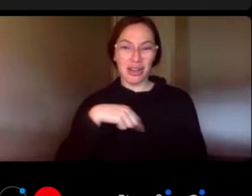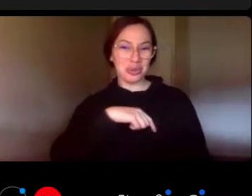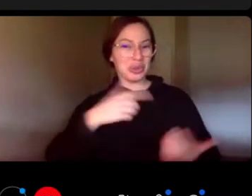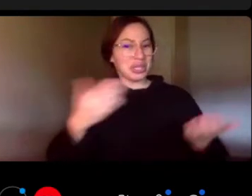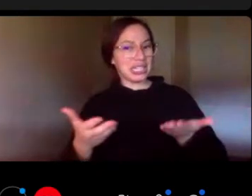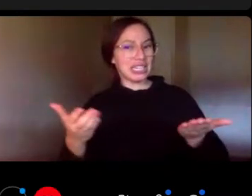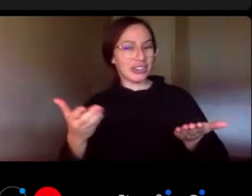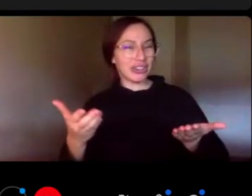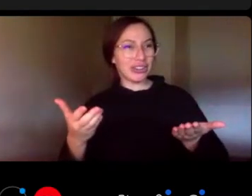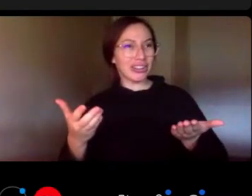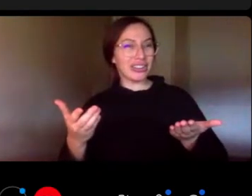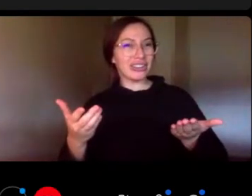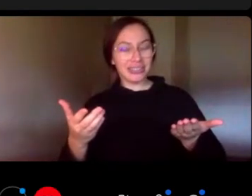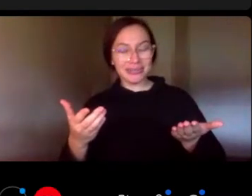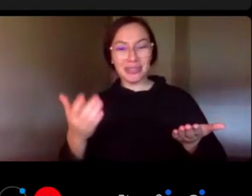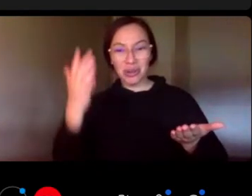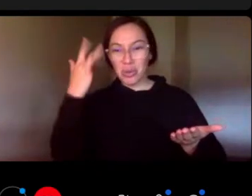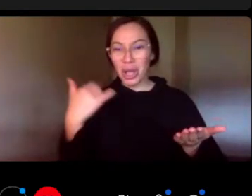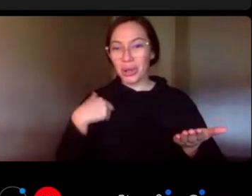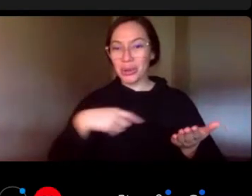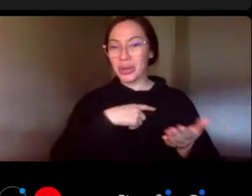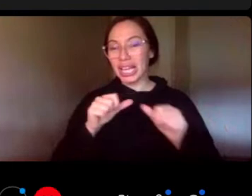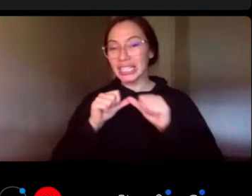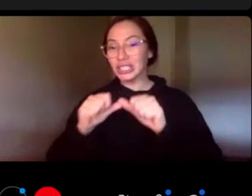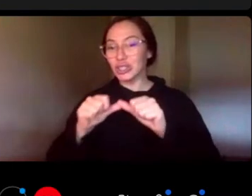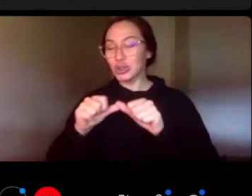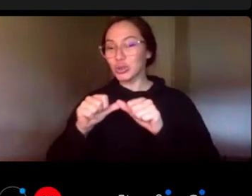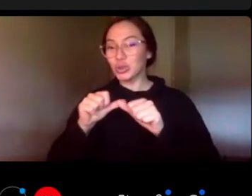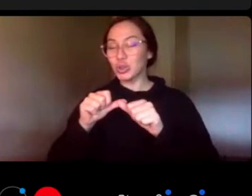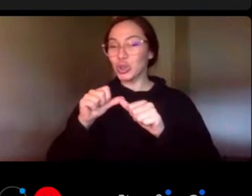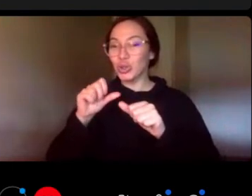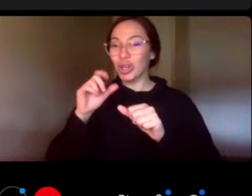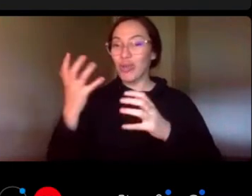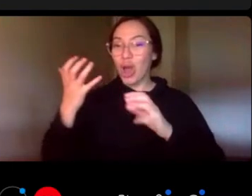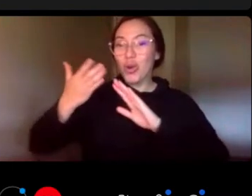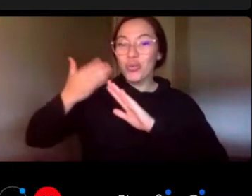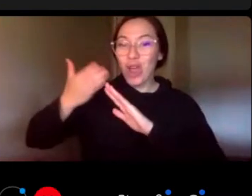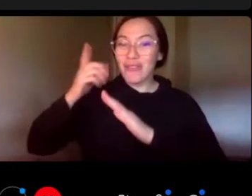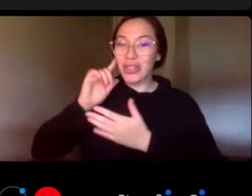why are we continuing to run for the school board?